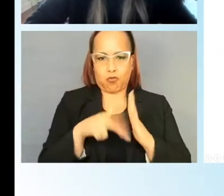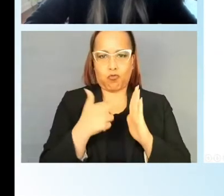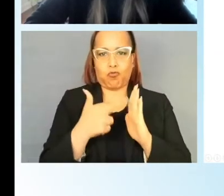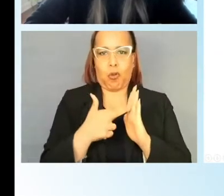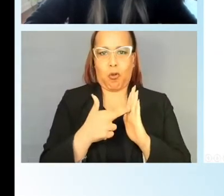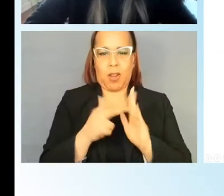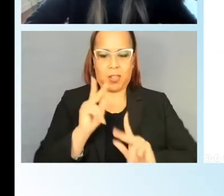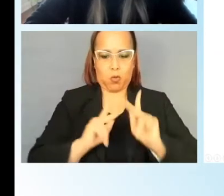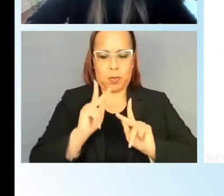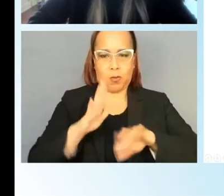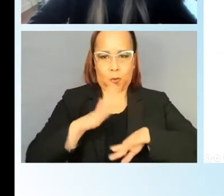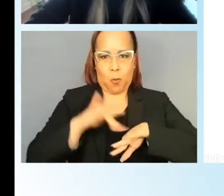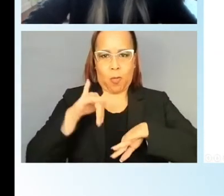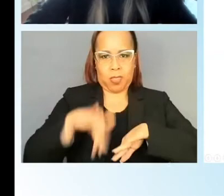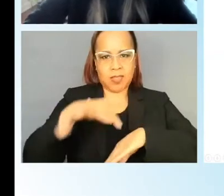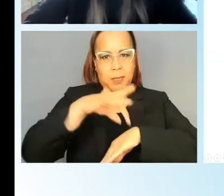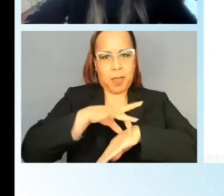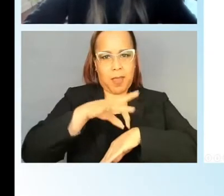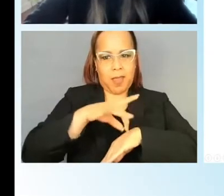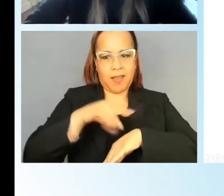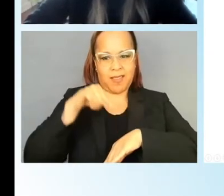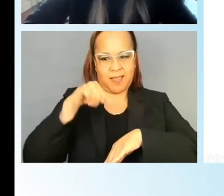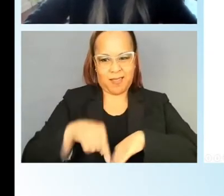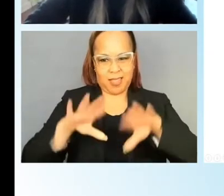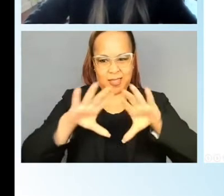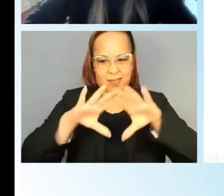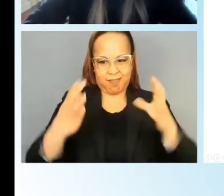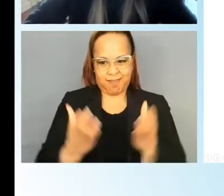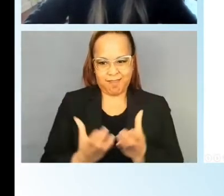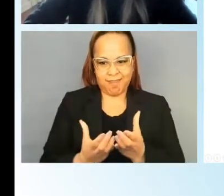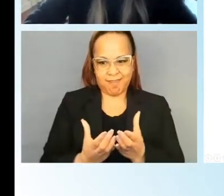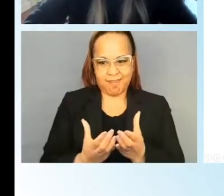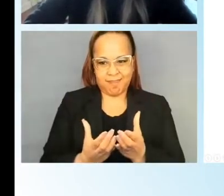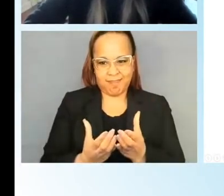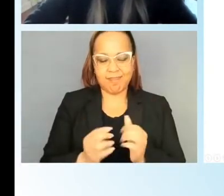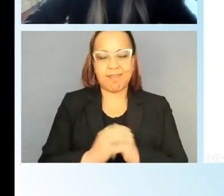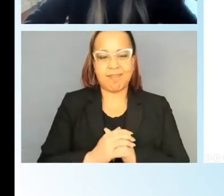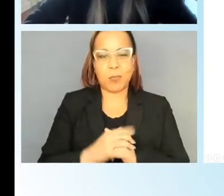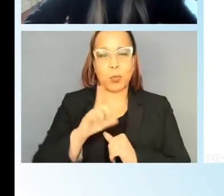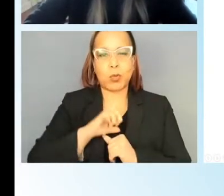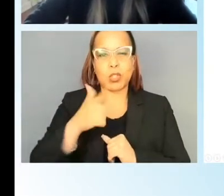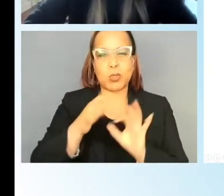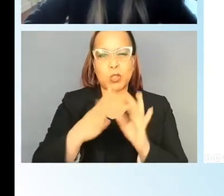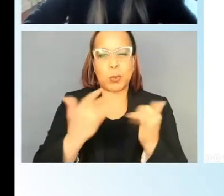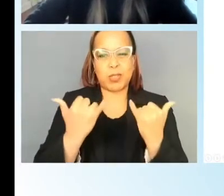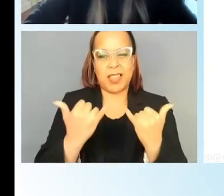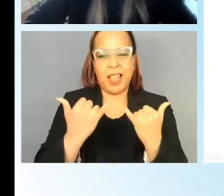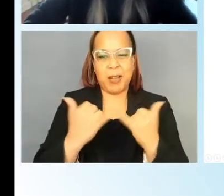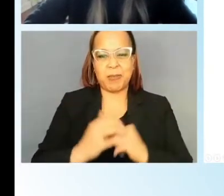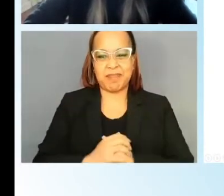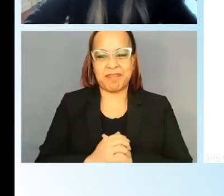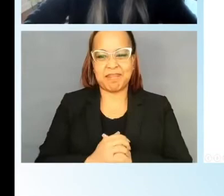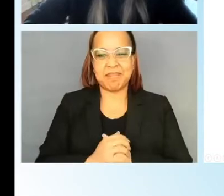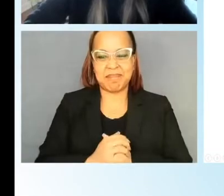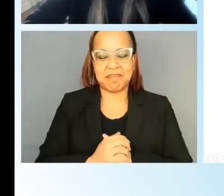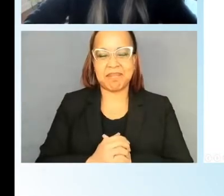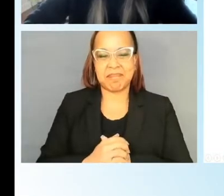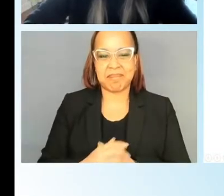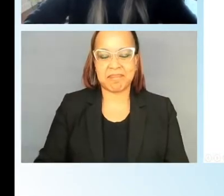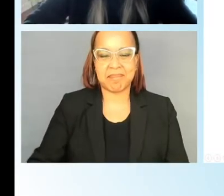on this planet and in this cosmos, to be humble, to be contemplative of our